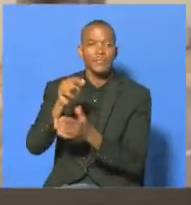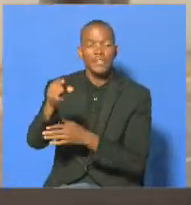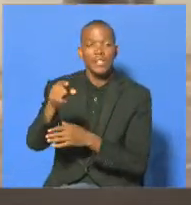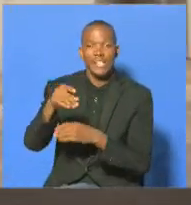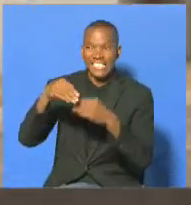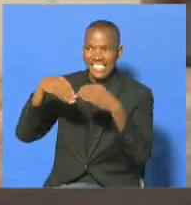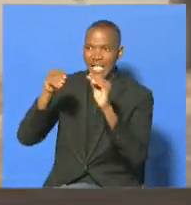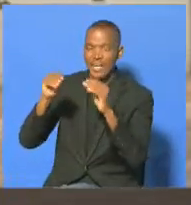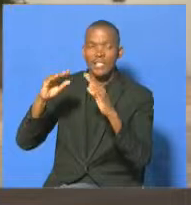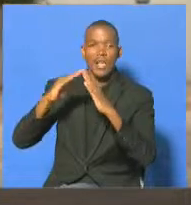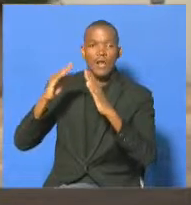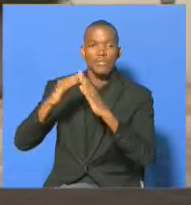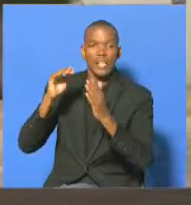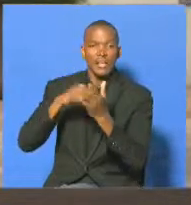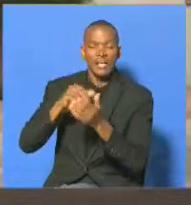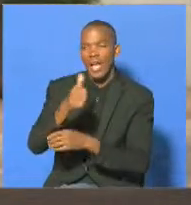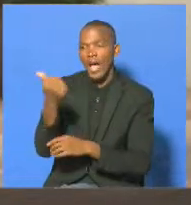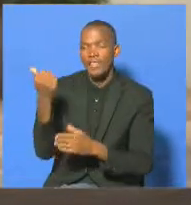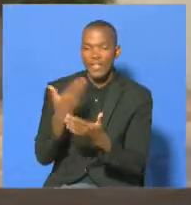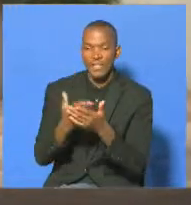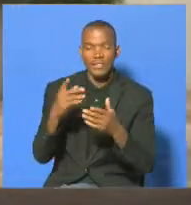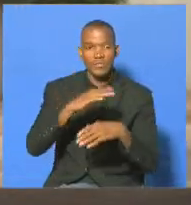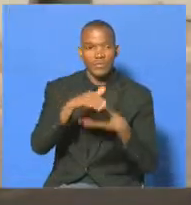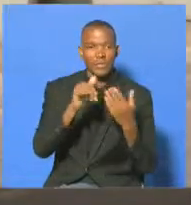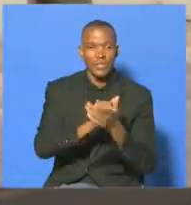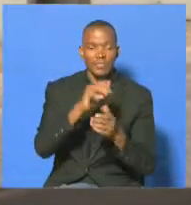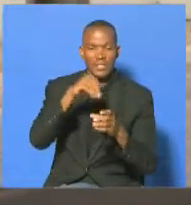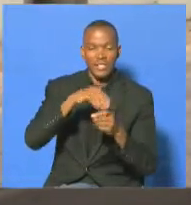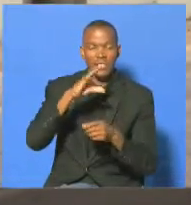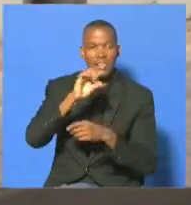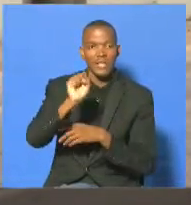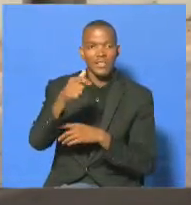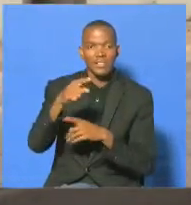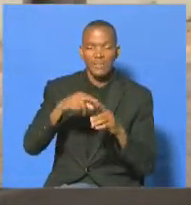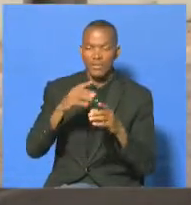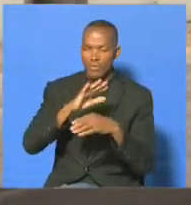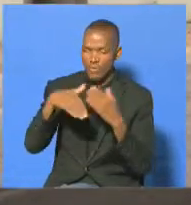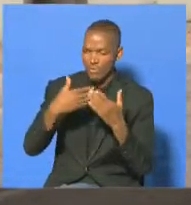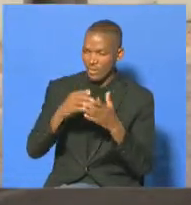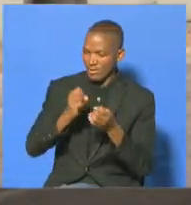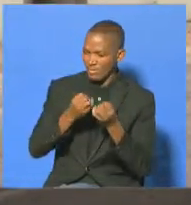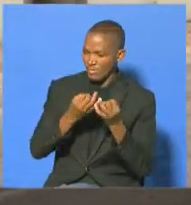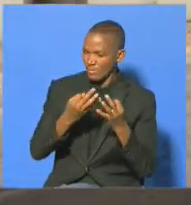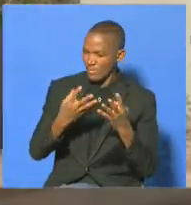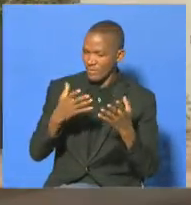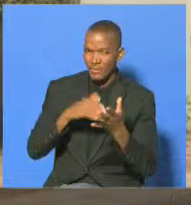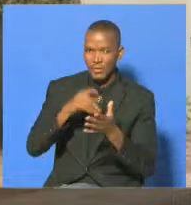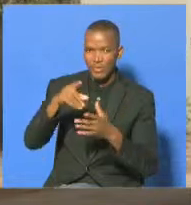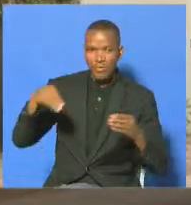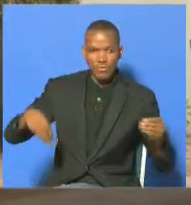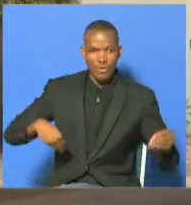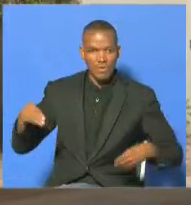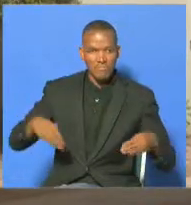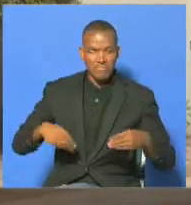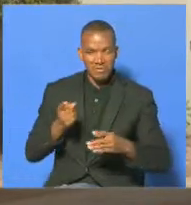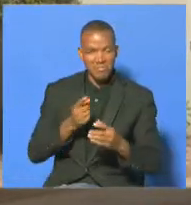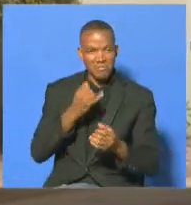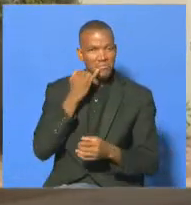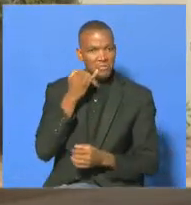of the house and other assets involved in the case brings a closure to a complex corruption